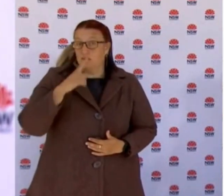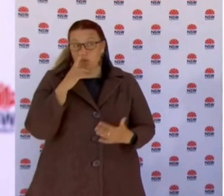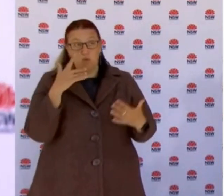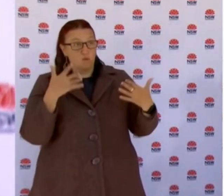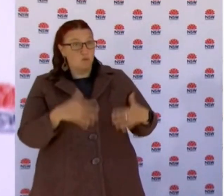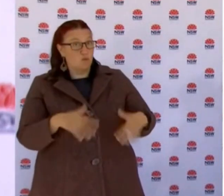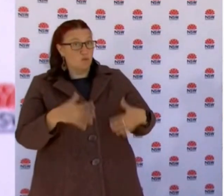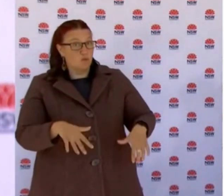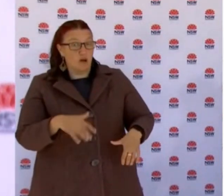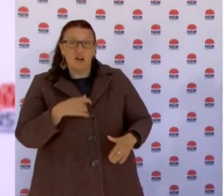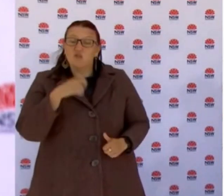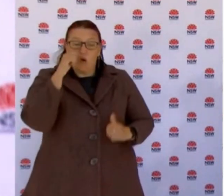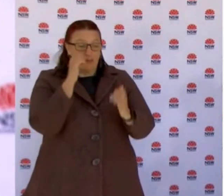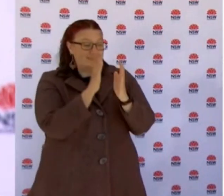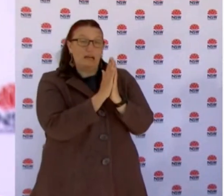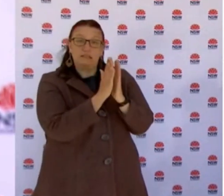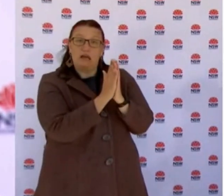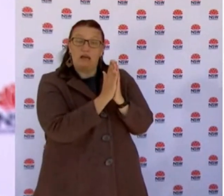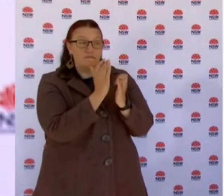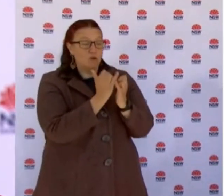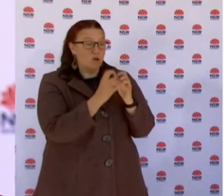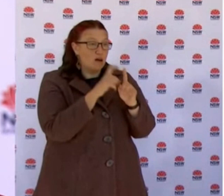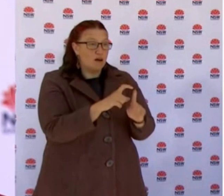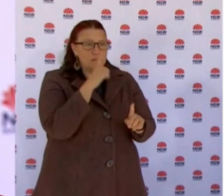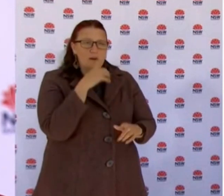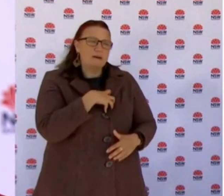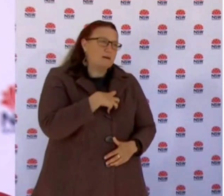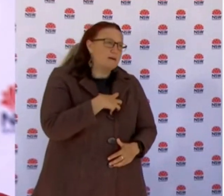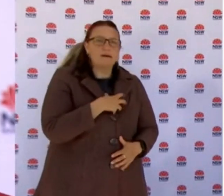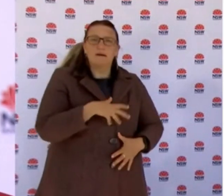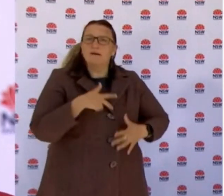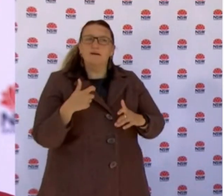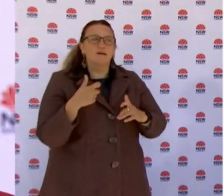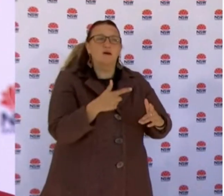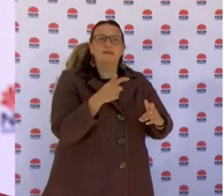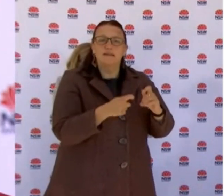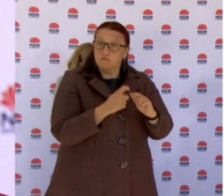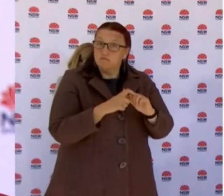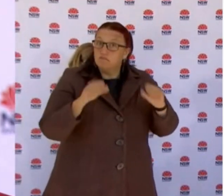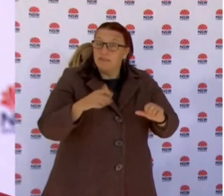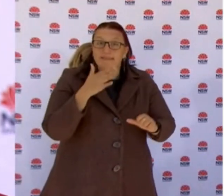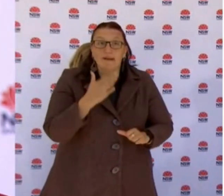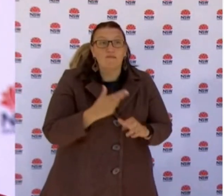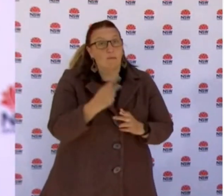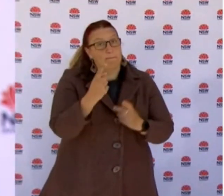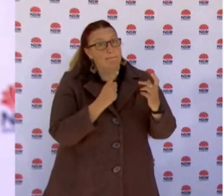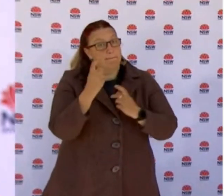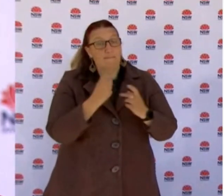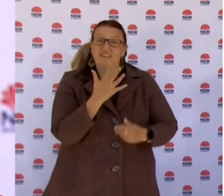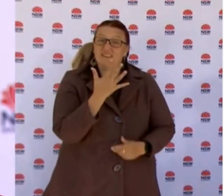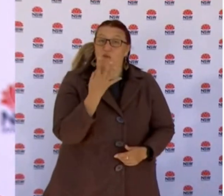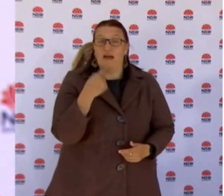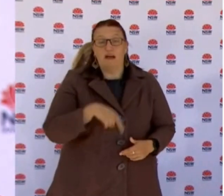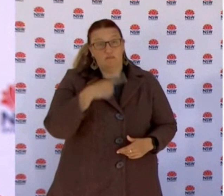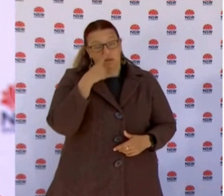It was so pleasing to see those numbers. And can I please implore any of you with the mildest of symptoms or who've been asked to get a